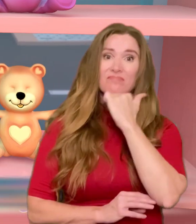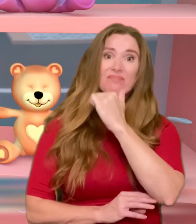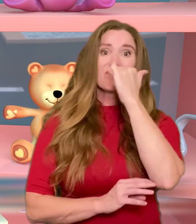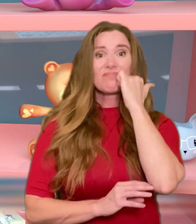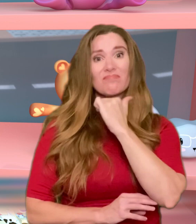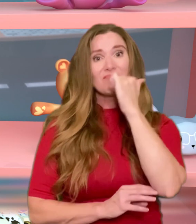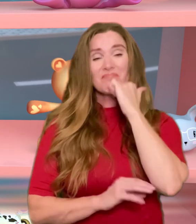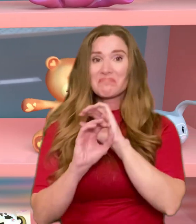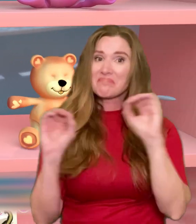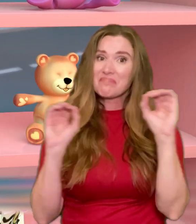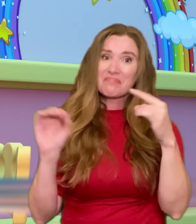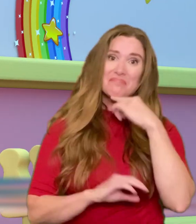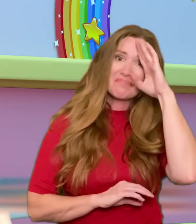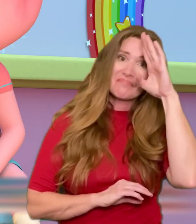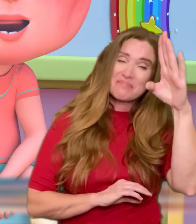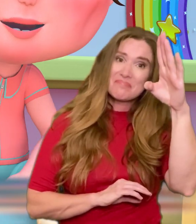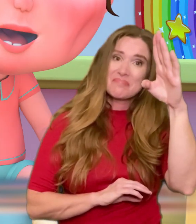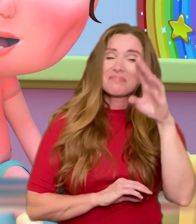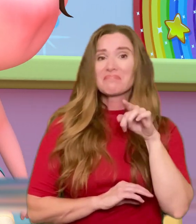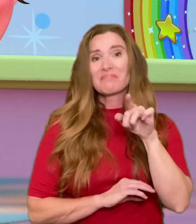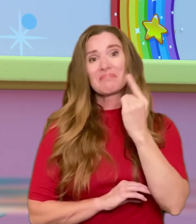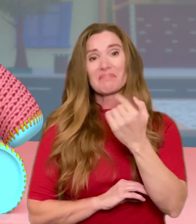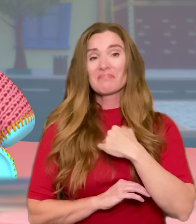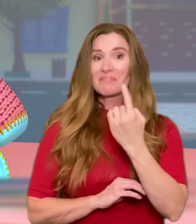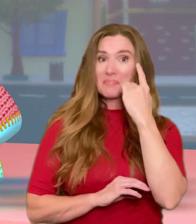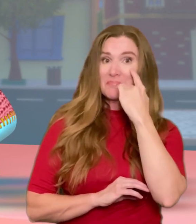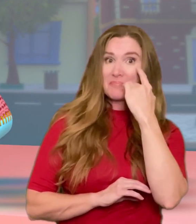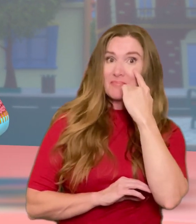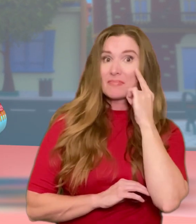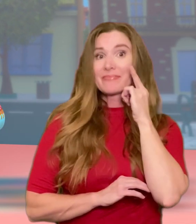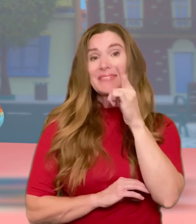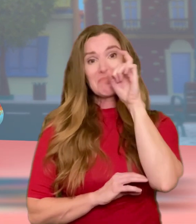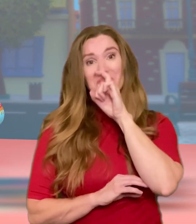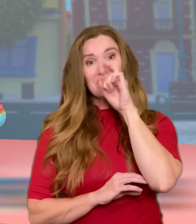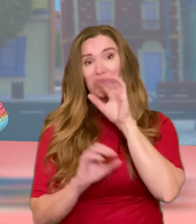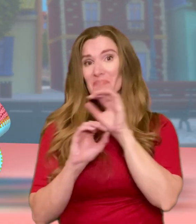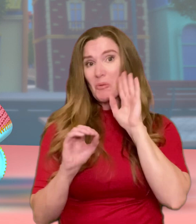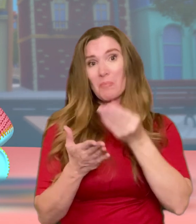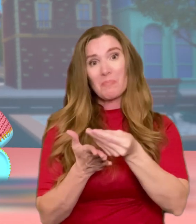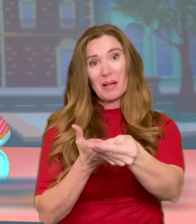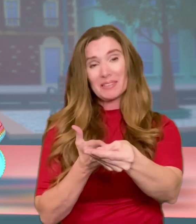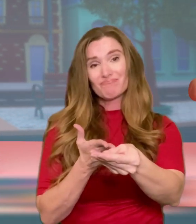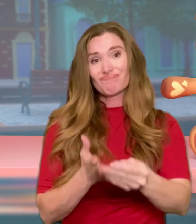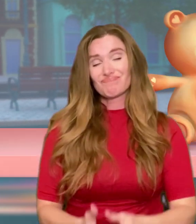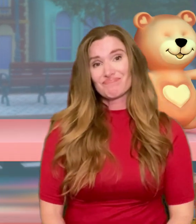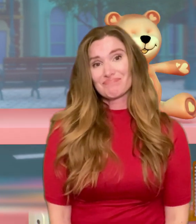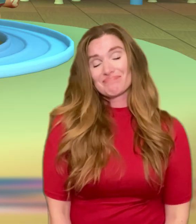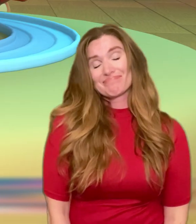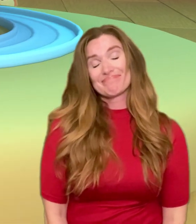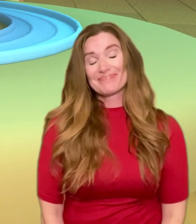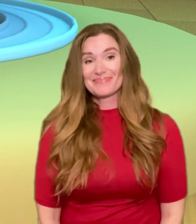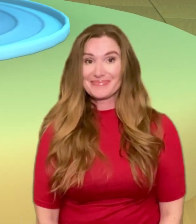Another day passed by No one told her hi She only had one eye She's the doll no one will